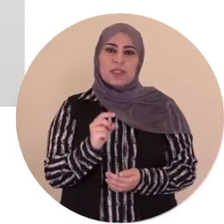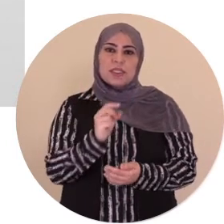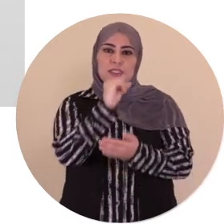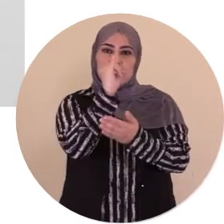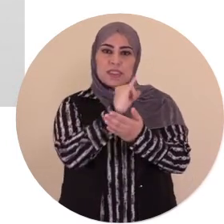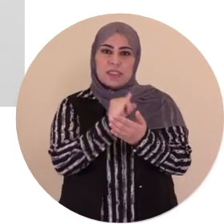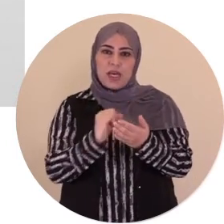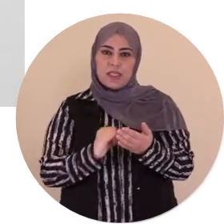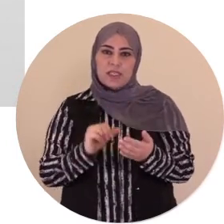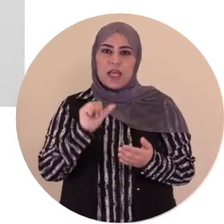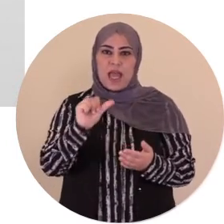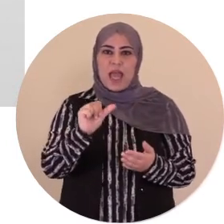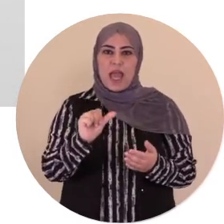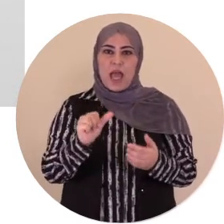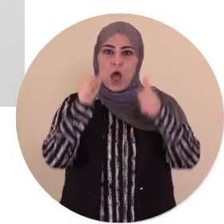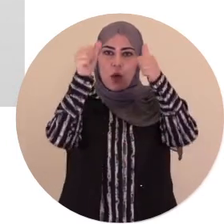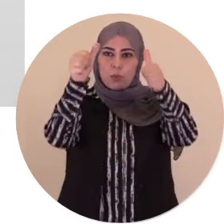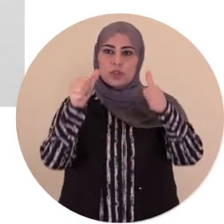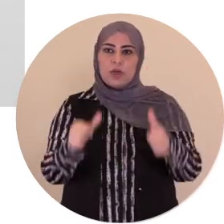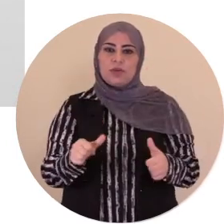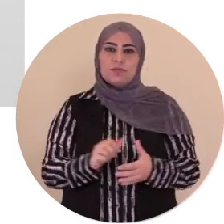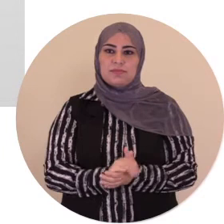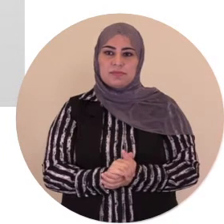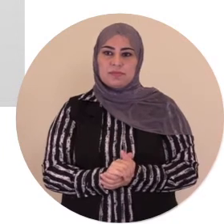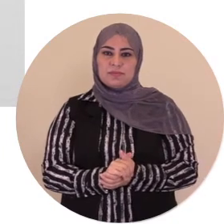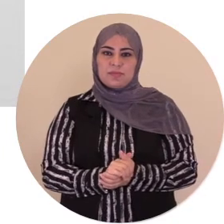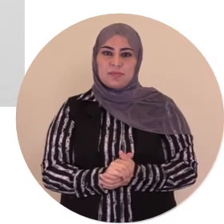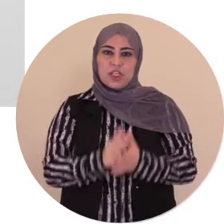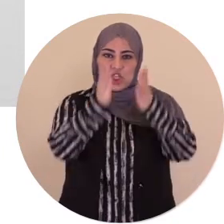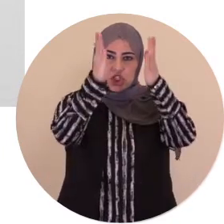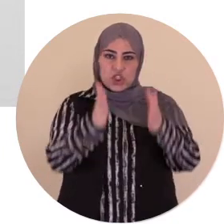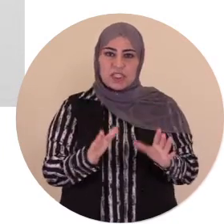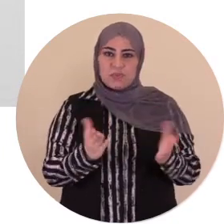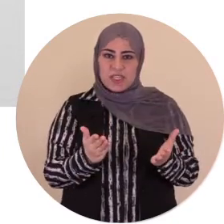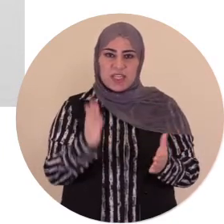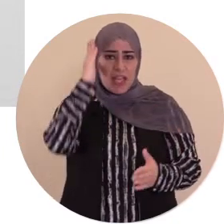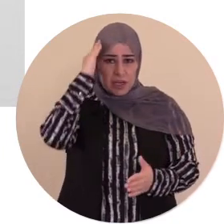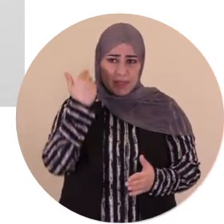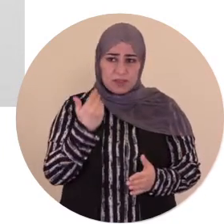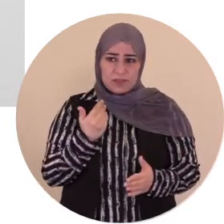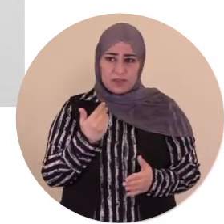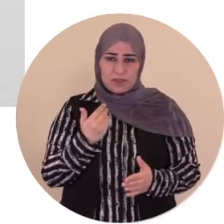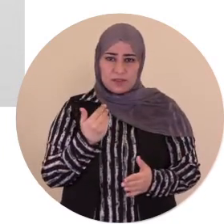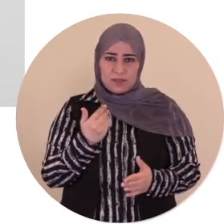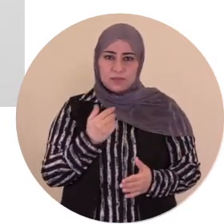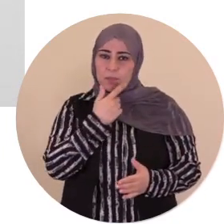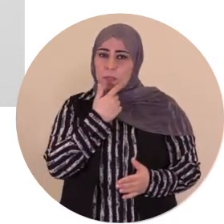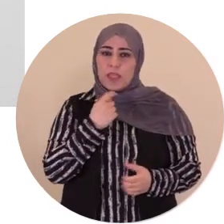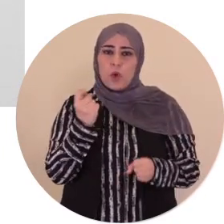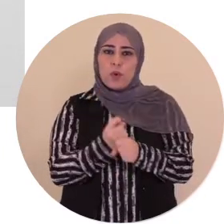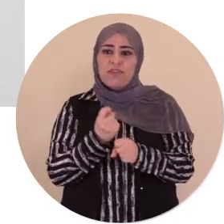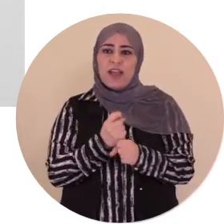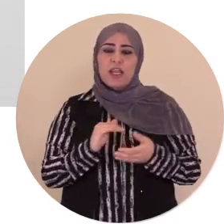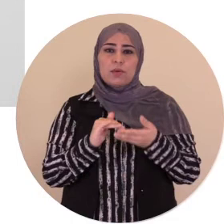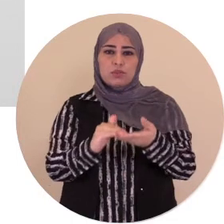is Hassa, should is our modal verb, a poster is our object. We're going to fill in the equation for the passive, and we're